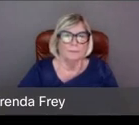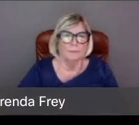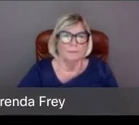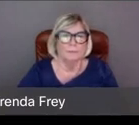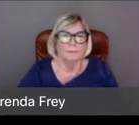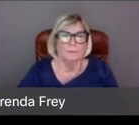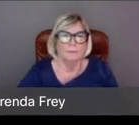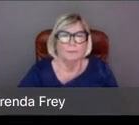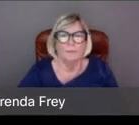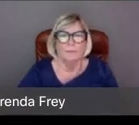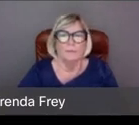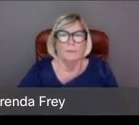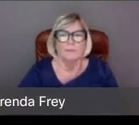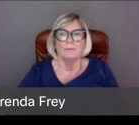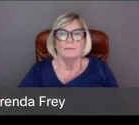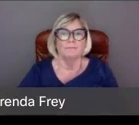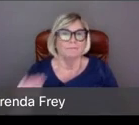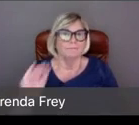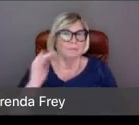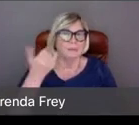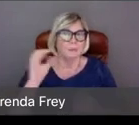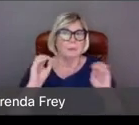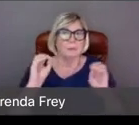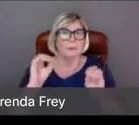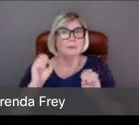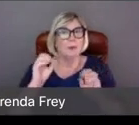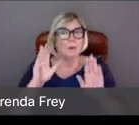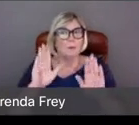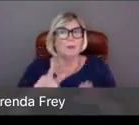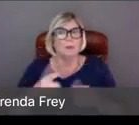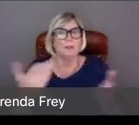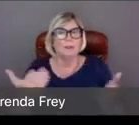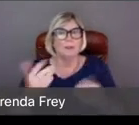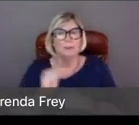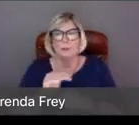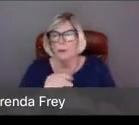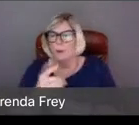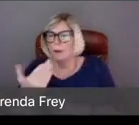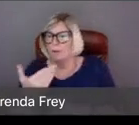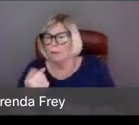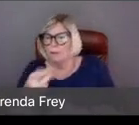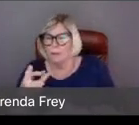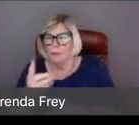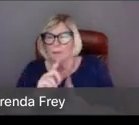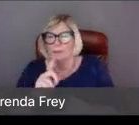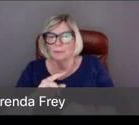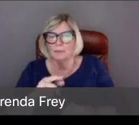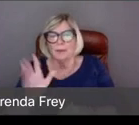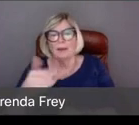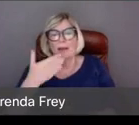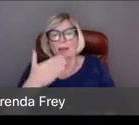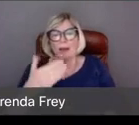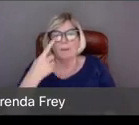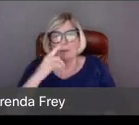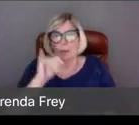All right. Well, it doesn't look like anyone has, so it's great that you're here tonight. Oh, here comes a few. Awesome. Thank you for